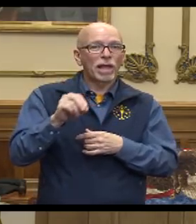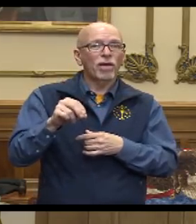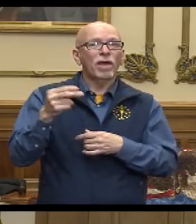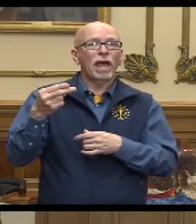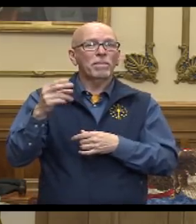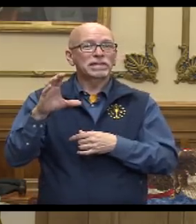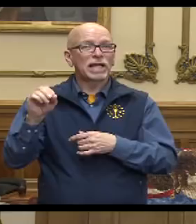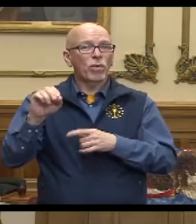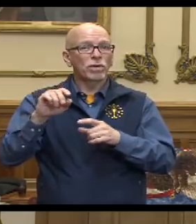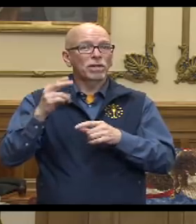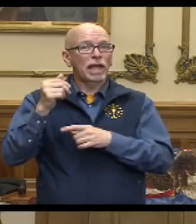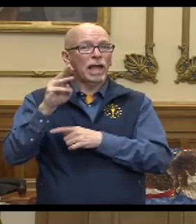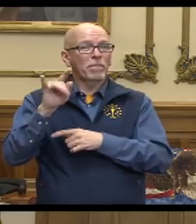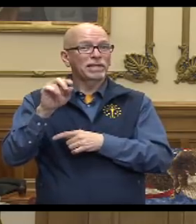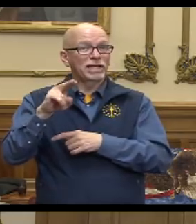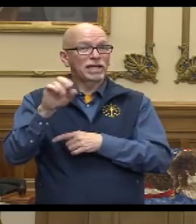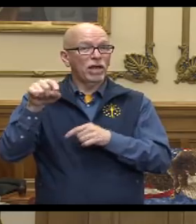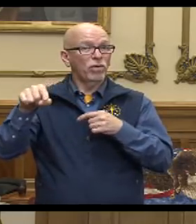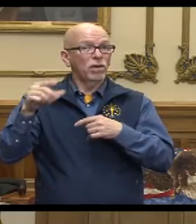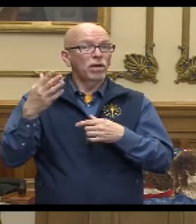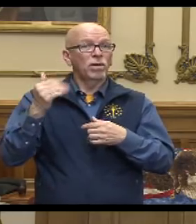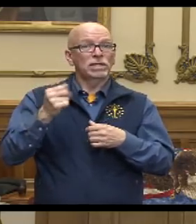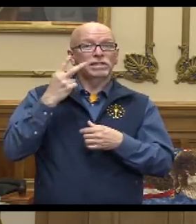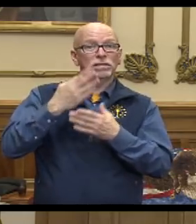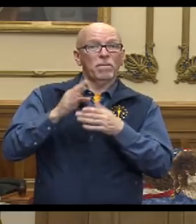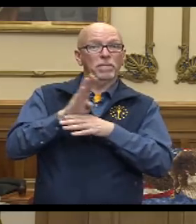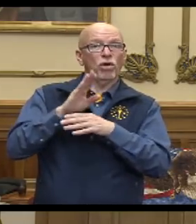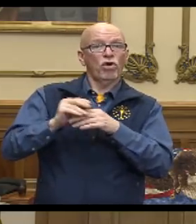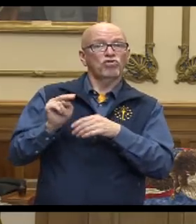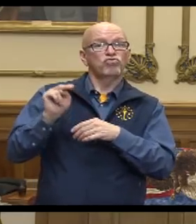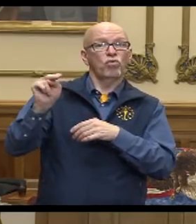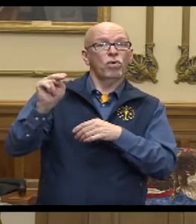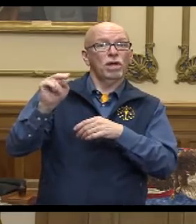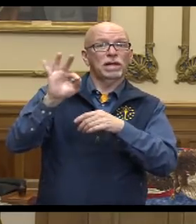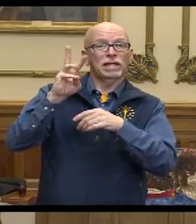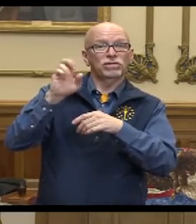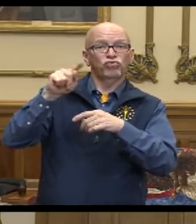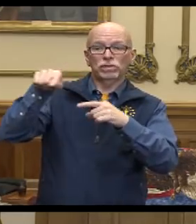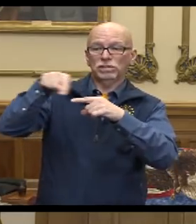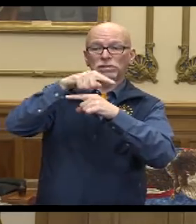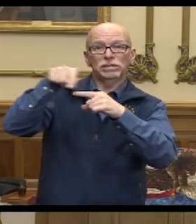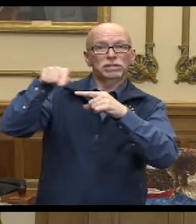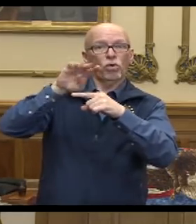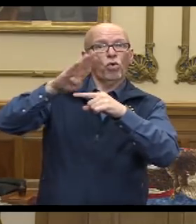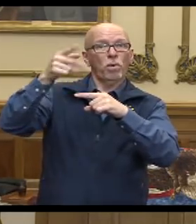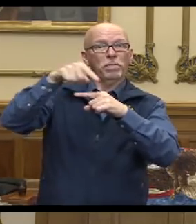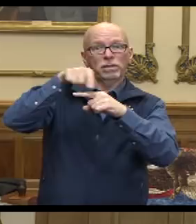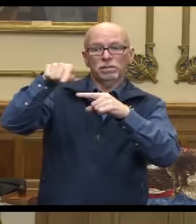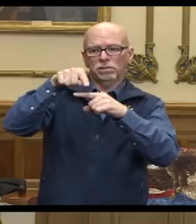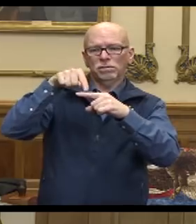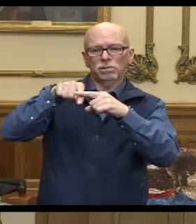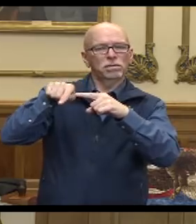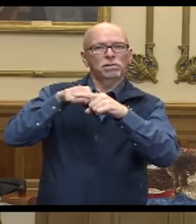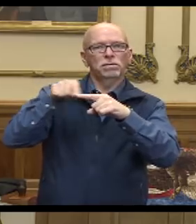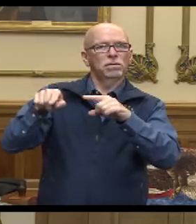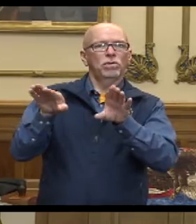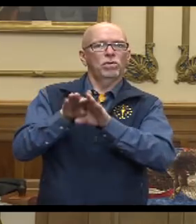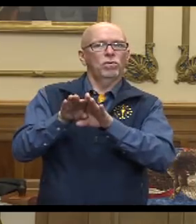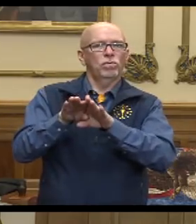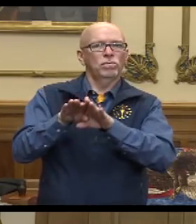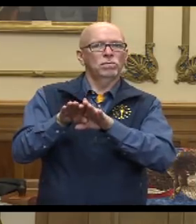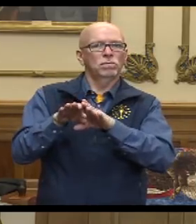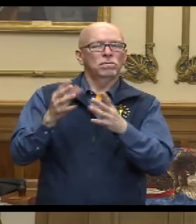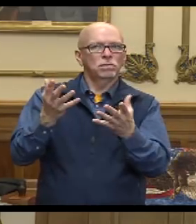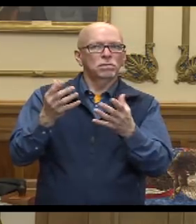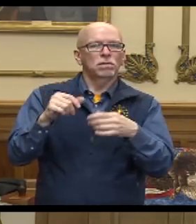County, for example, we could see businesses on the north side of 96th Street open when those on the south side of 96th Street would